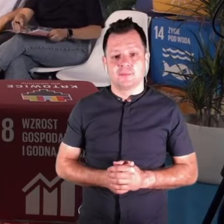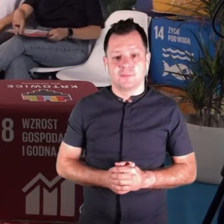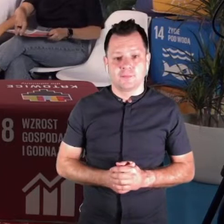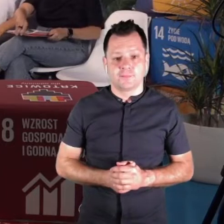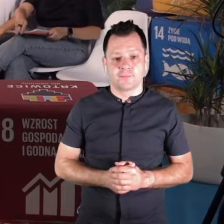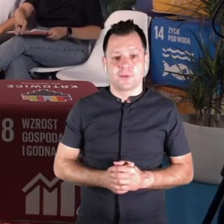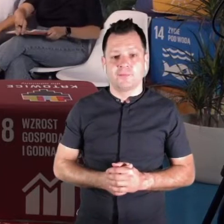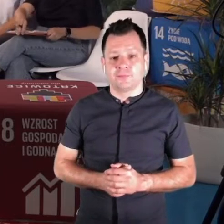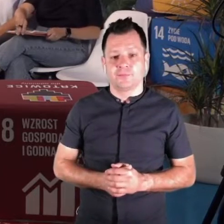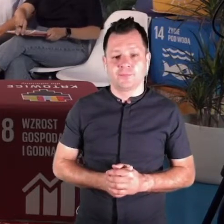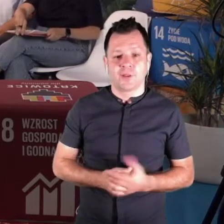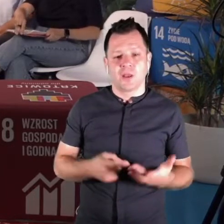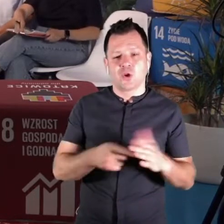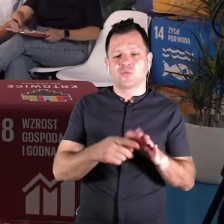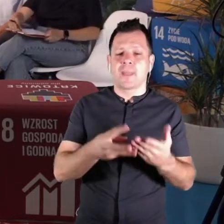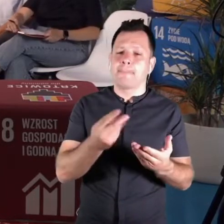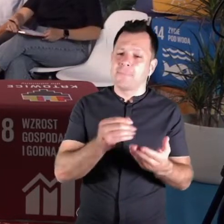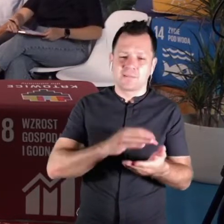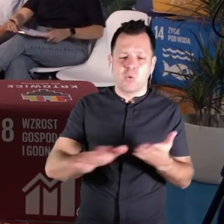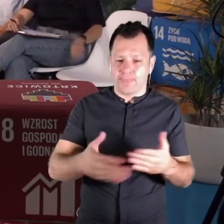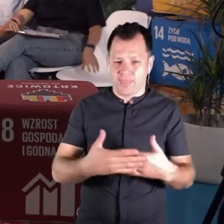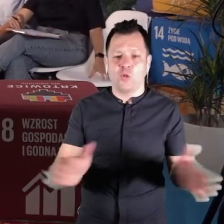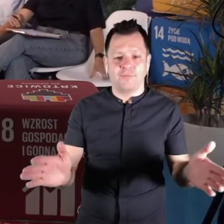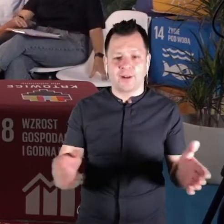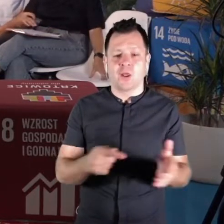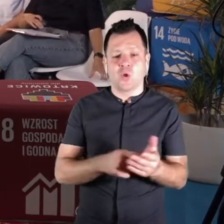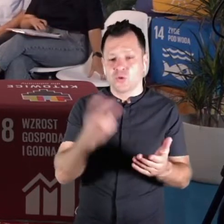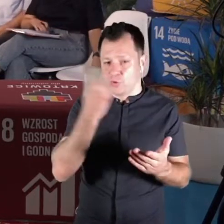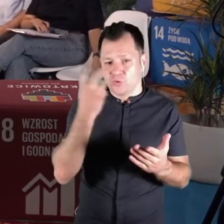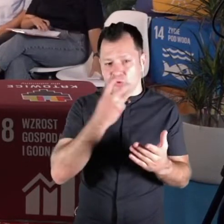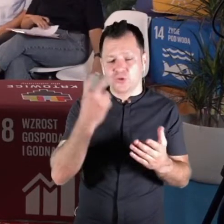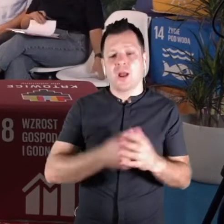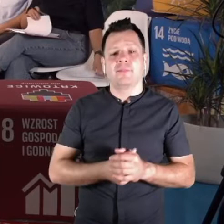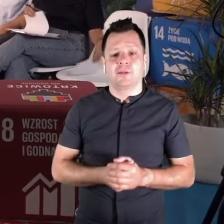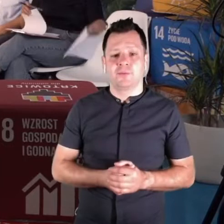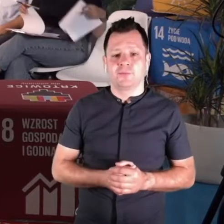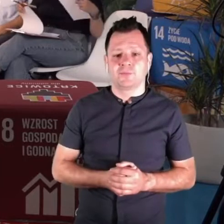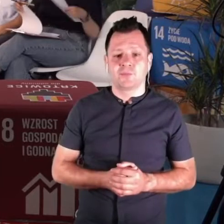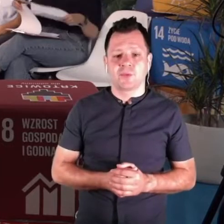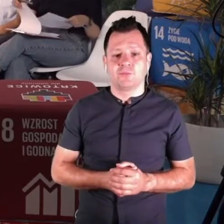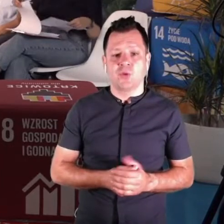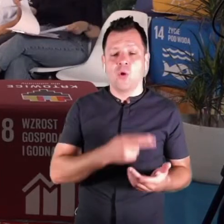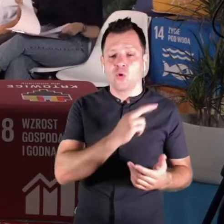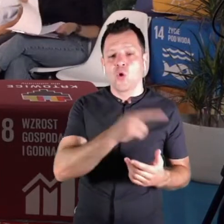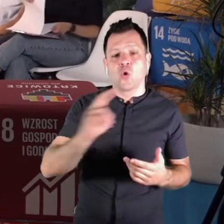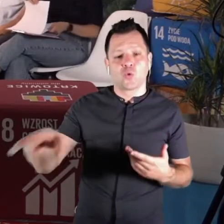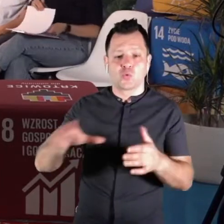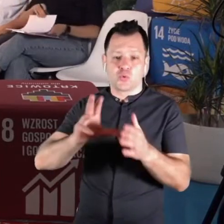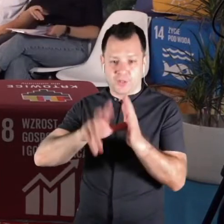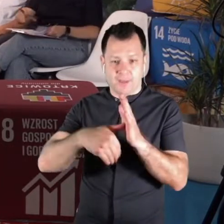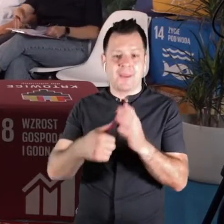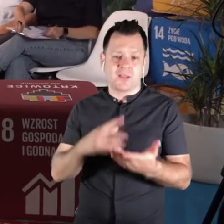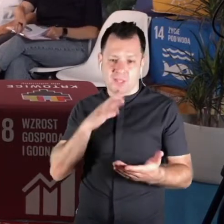don't have to think and figure out everything by yourself, but you can use the knowledge and the wiseness of the community, or the open